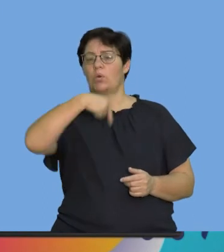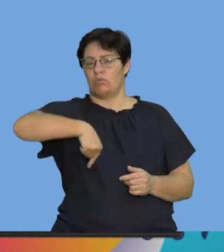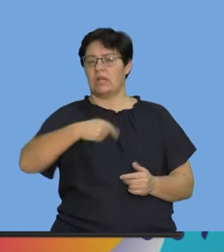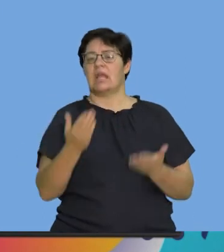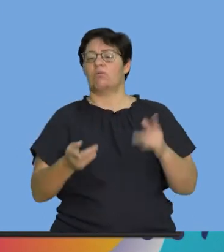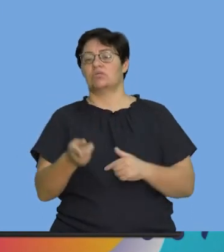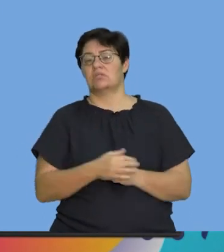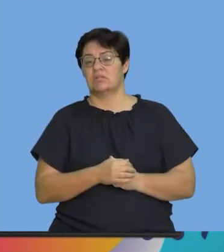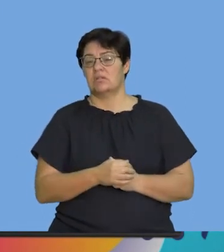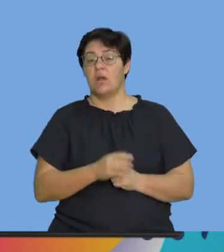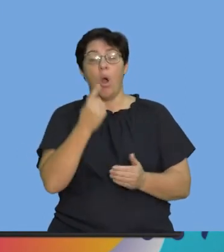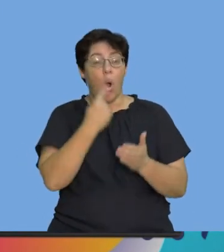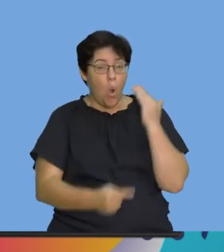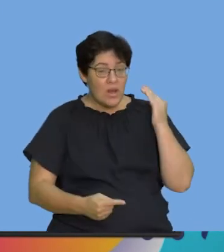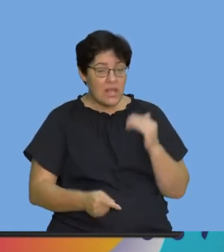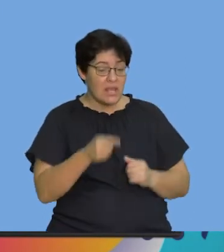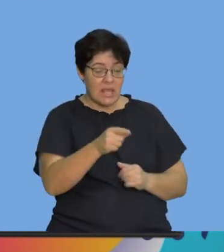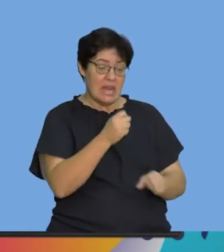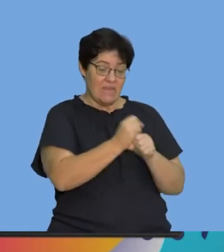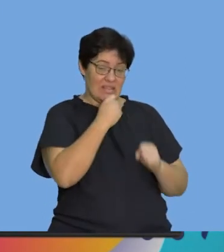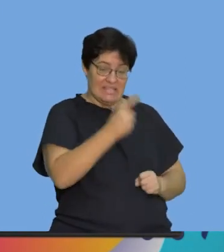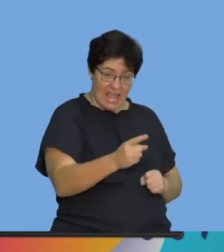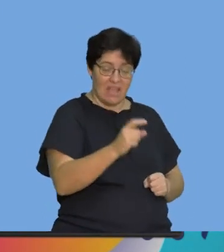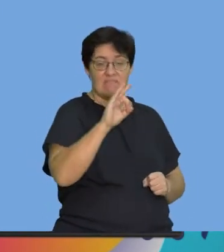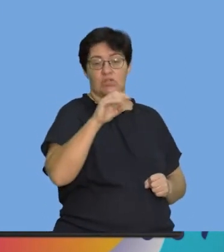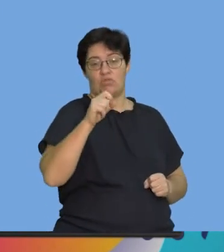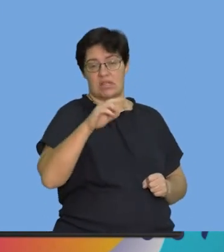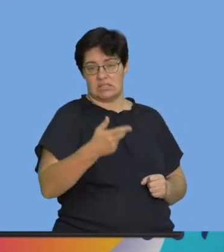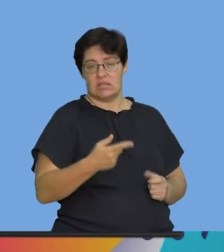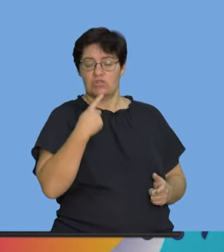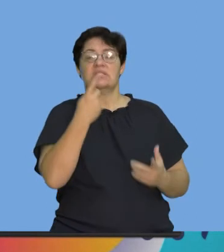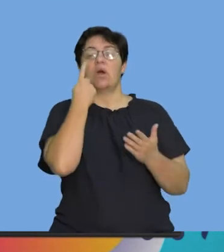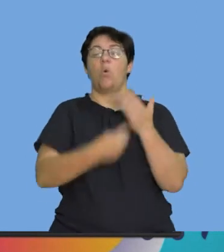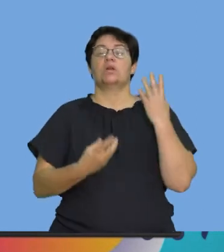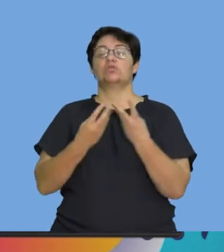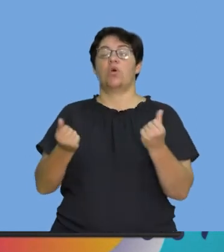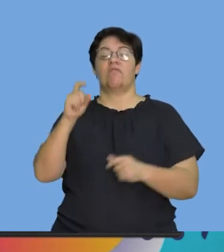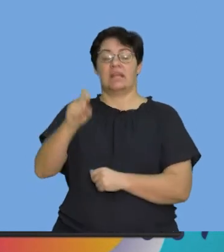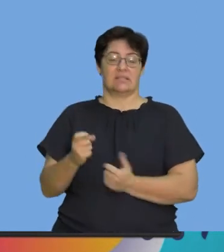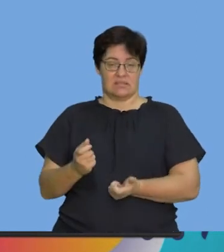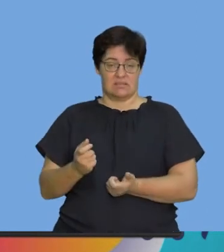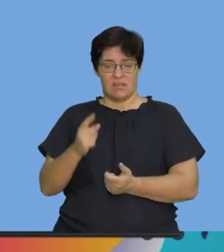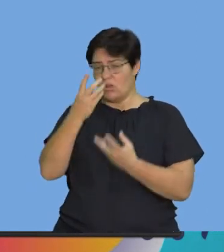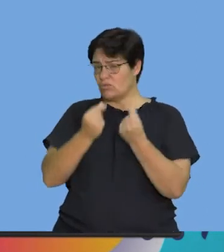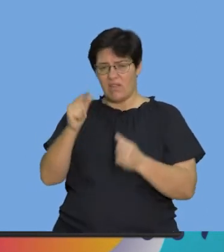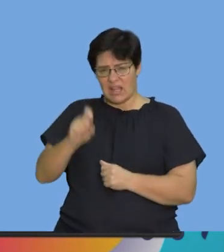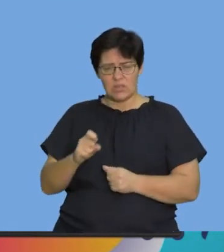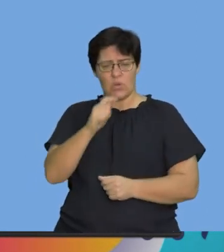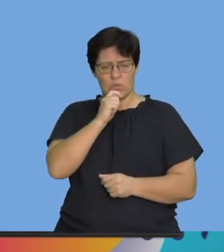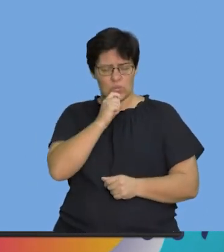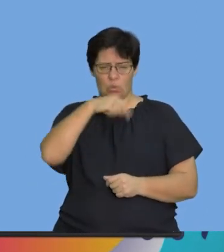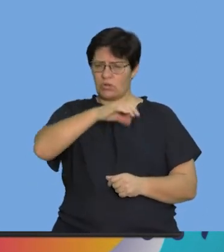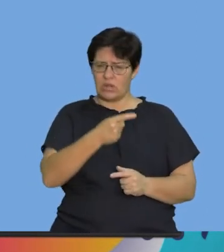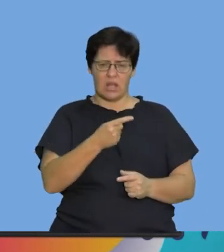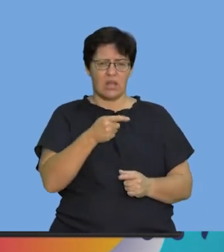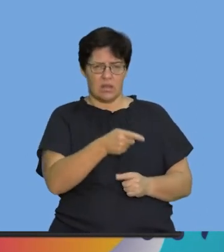if the question did not say factorize and they just said solve for x. But if they say solve for x and you use a quadratic equation, I mark it